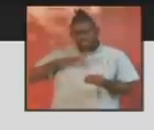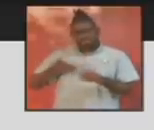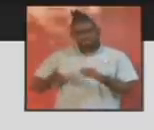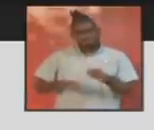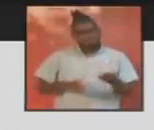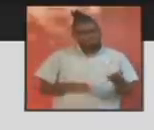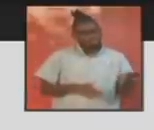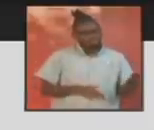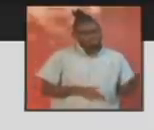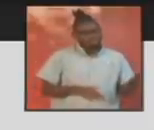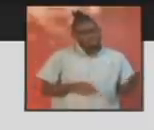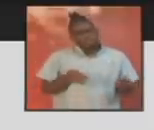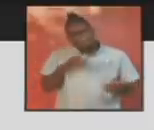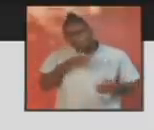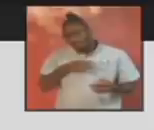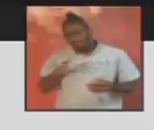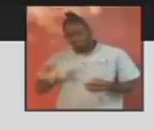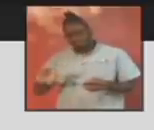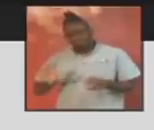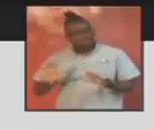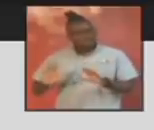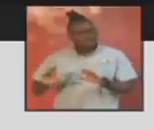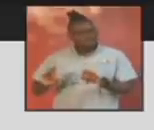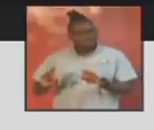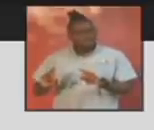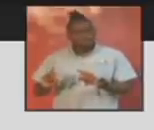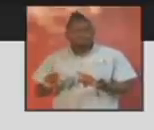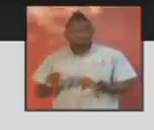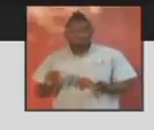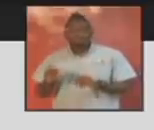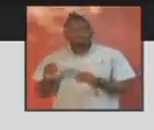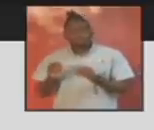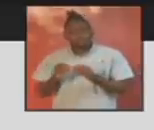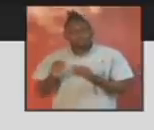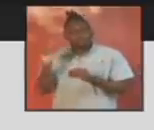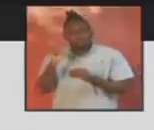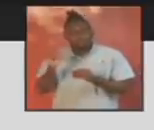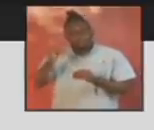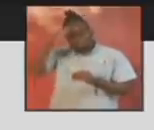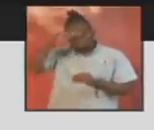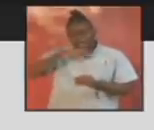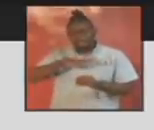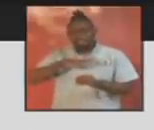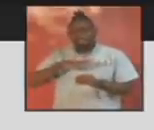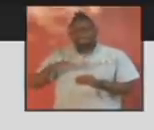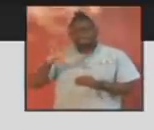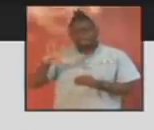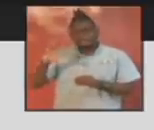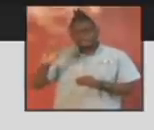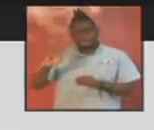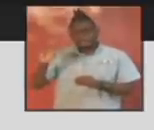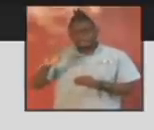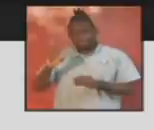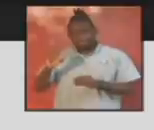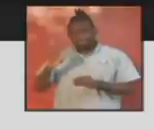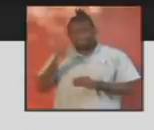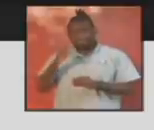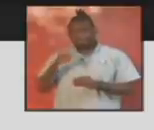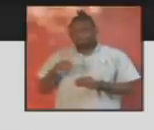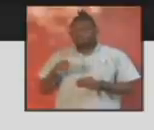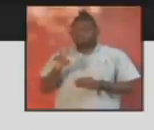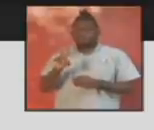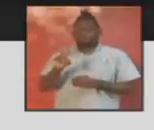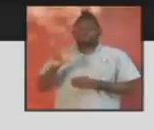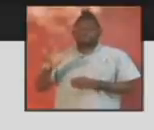of approximately 75% men to 25% women, 2/3 of the individuals who have passed on